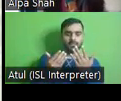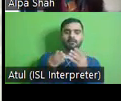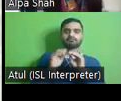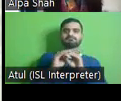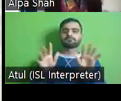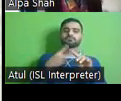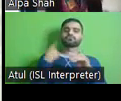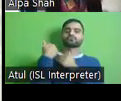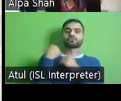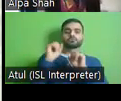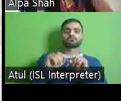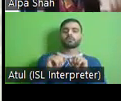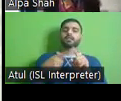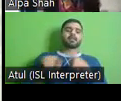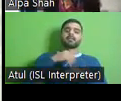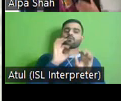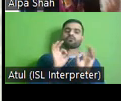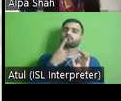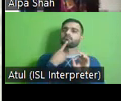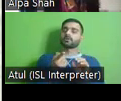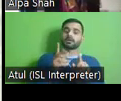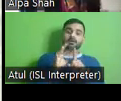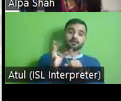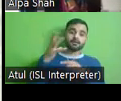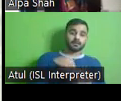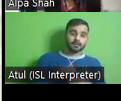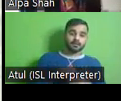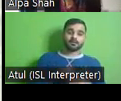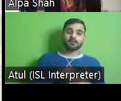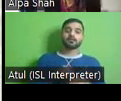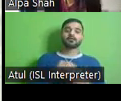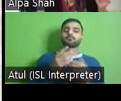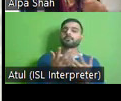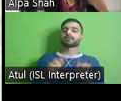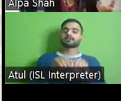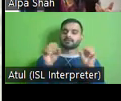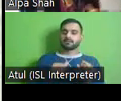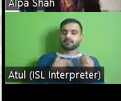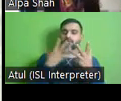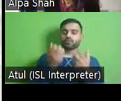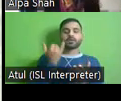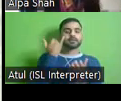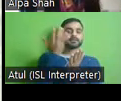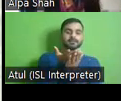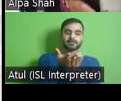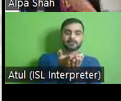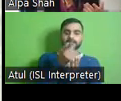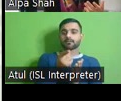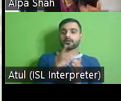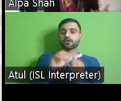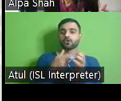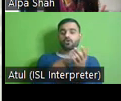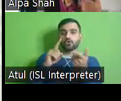not at all random. But despite all of these ifs and buts, what I want to propose is that at the core